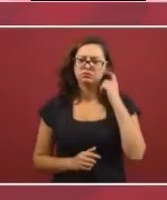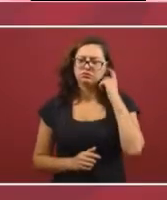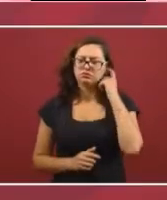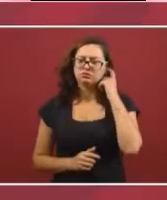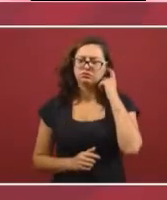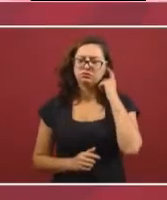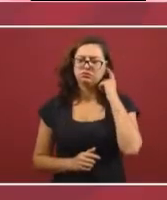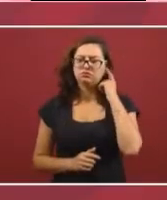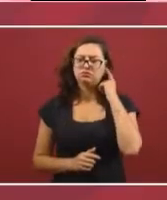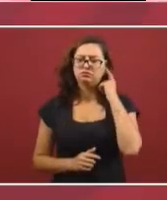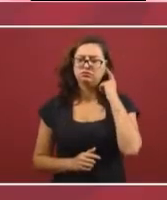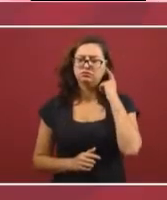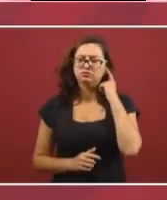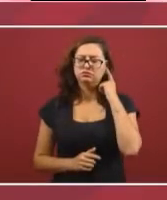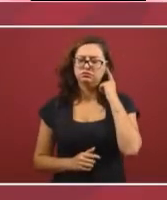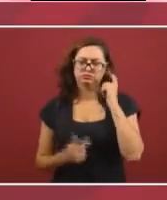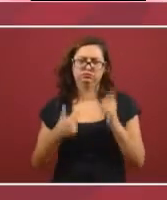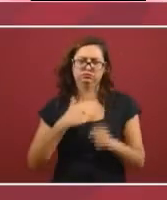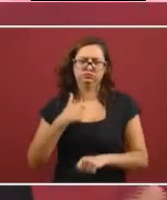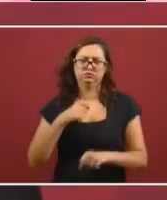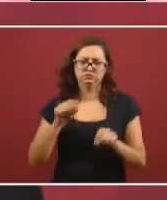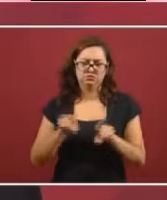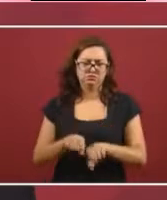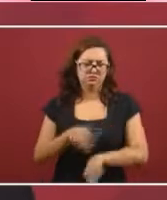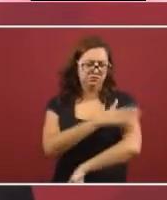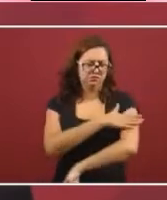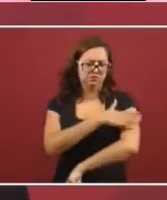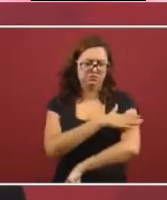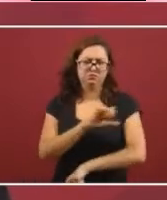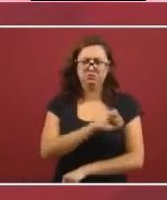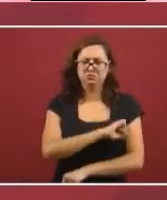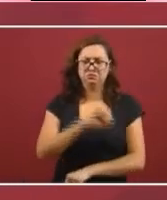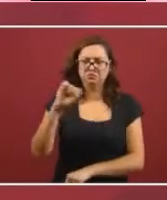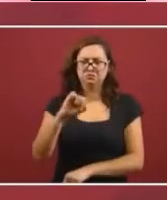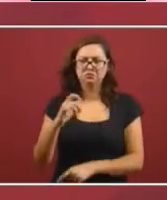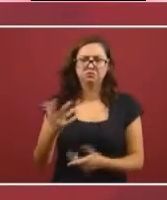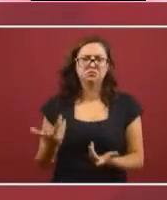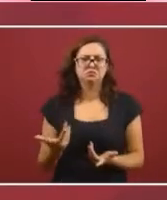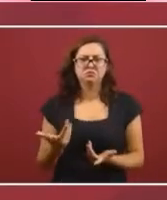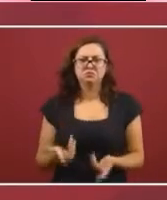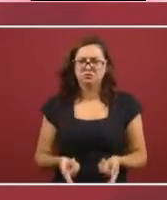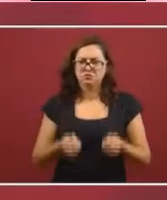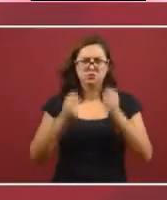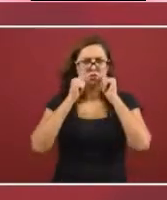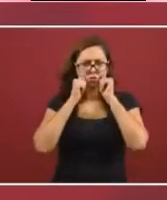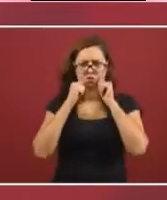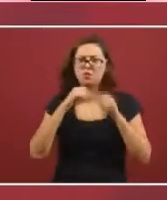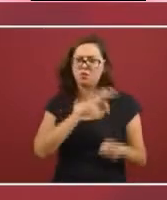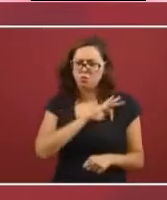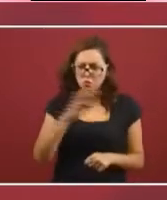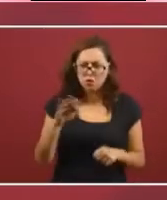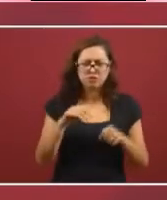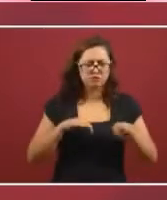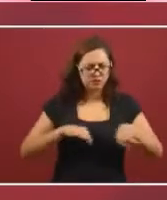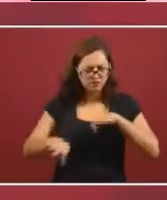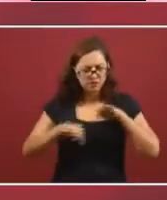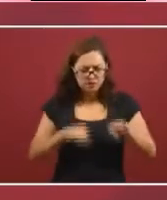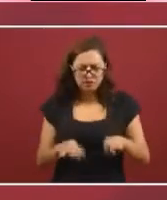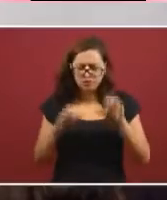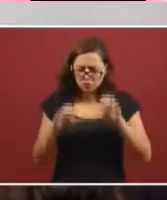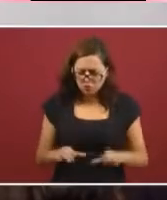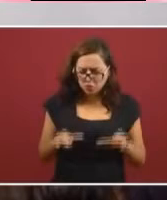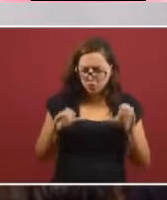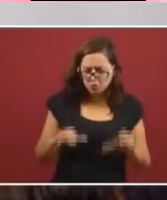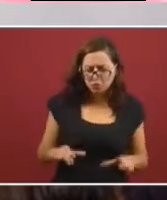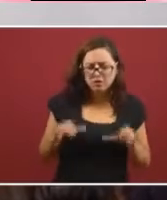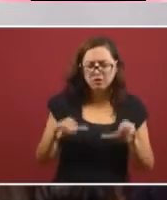Soy hipertenso. I have hypertension. Estoy en esta actividad. And I'm in this activity and I Pero take